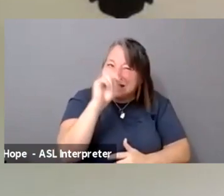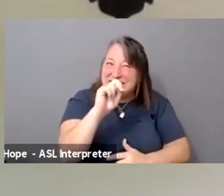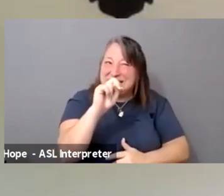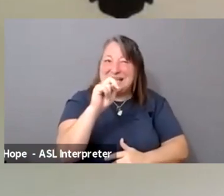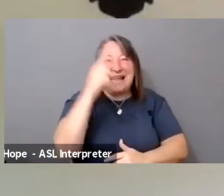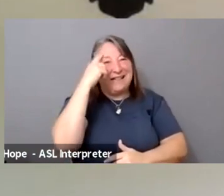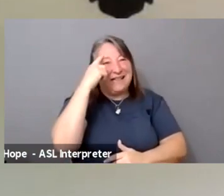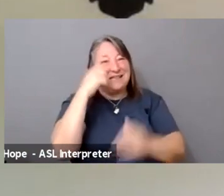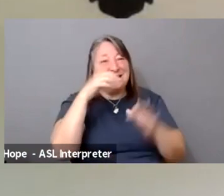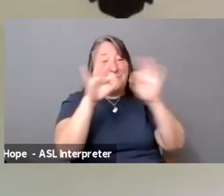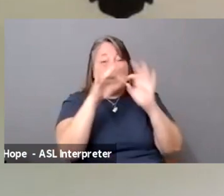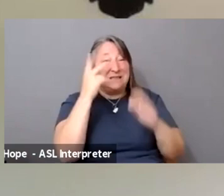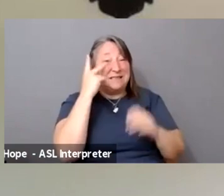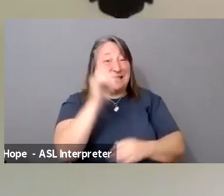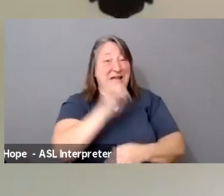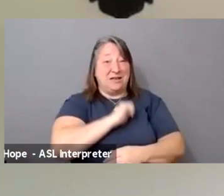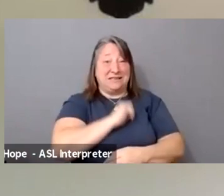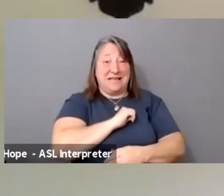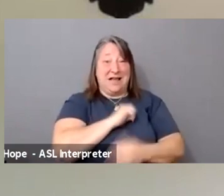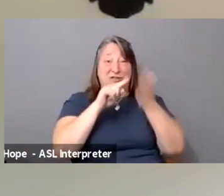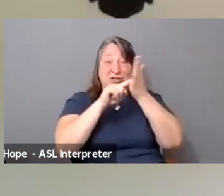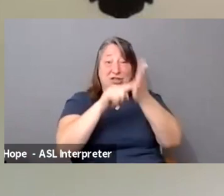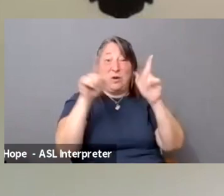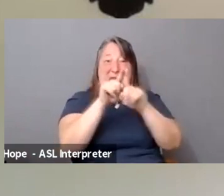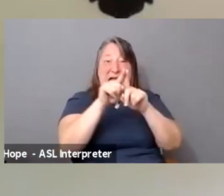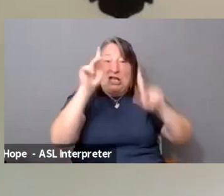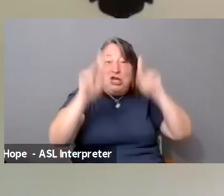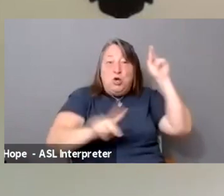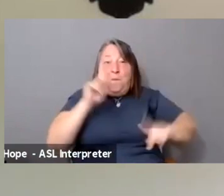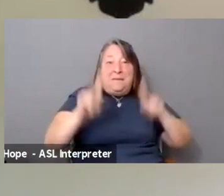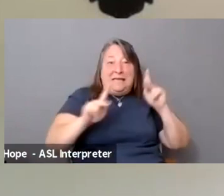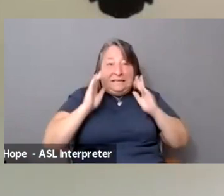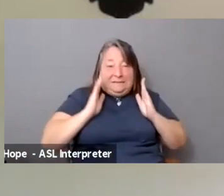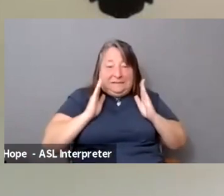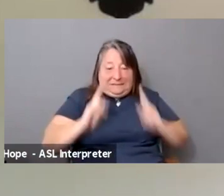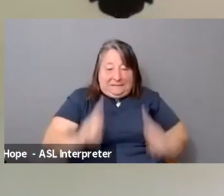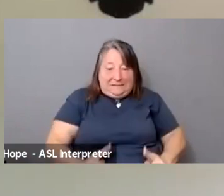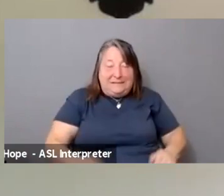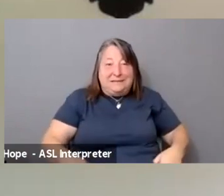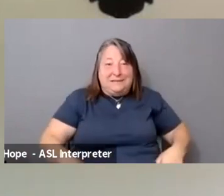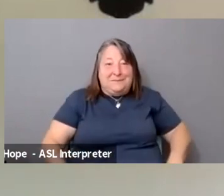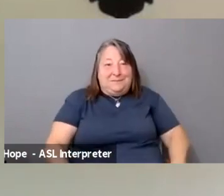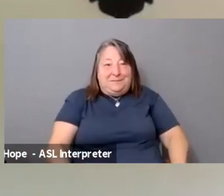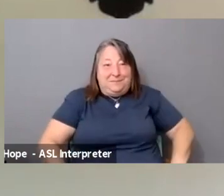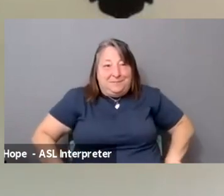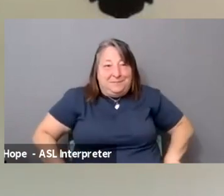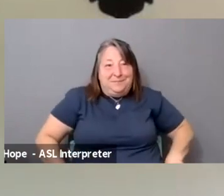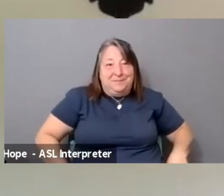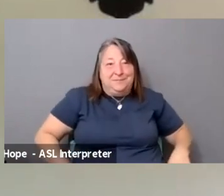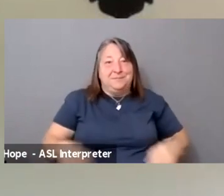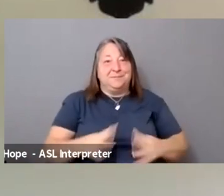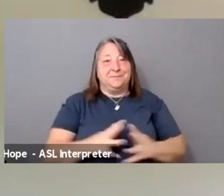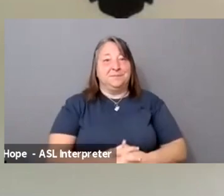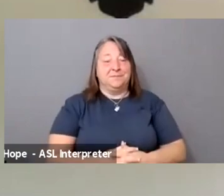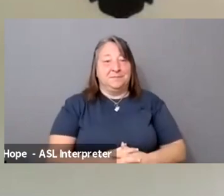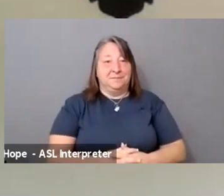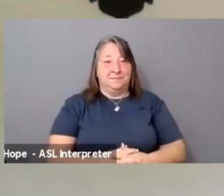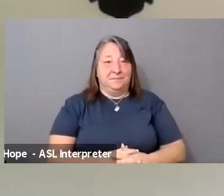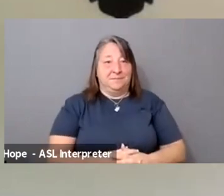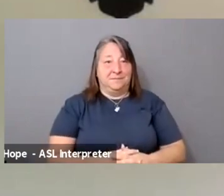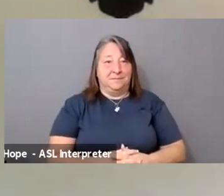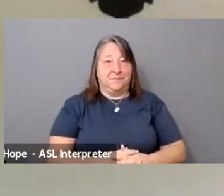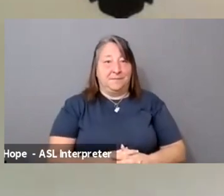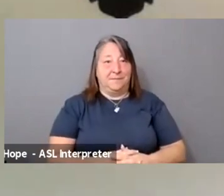reflected as, you know, human beings on screen. In the end, you know,